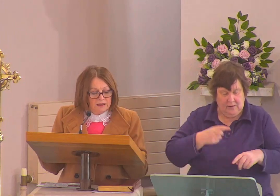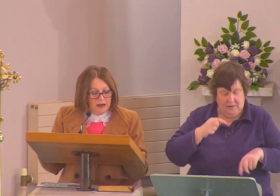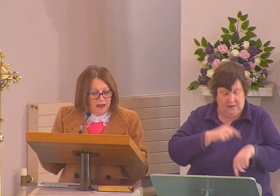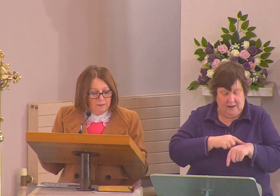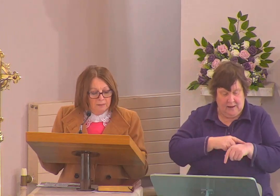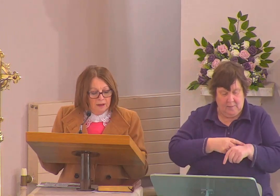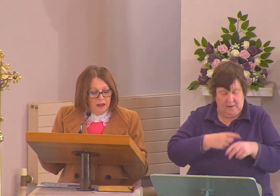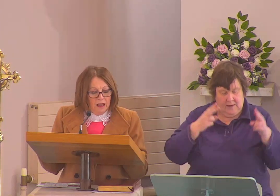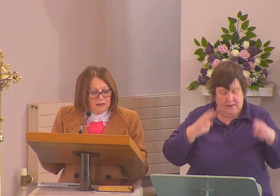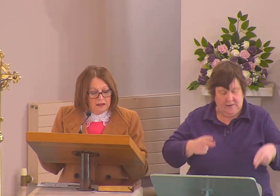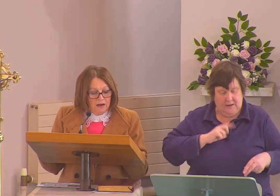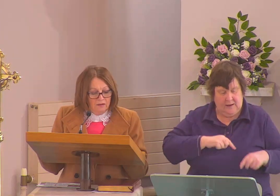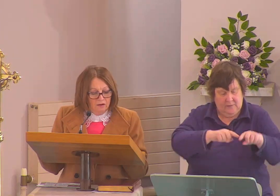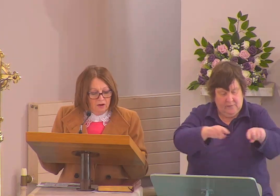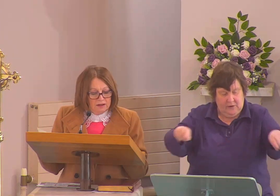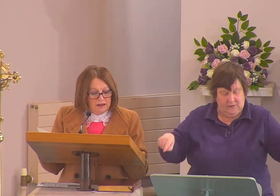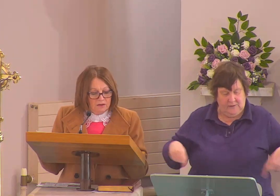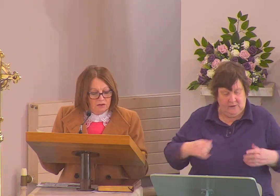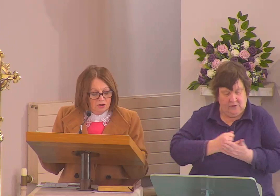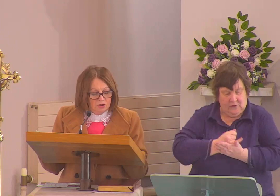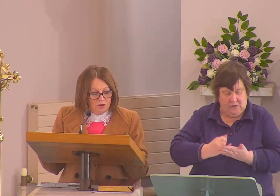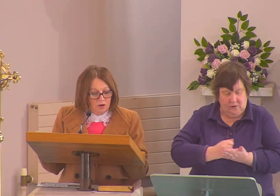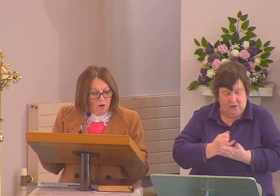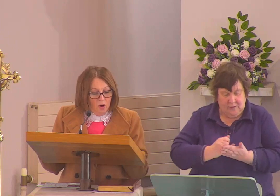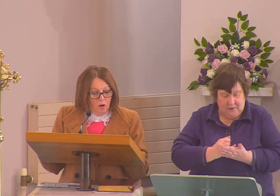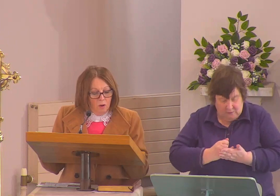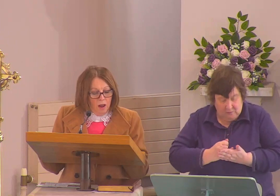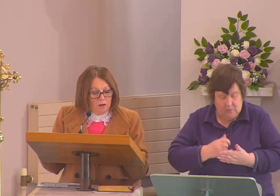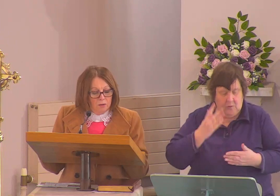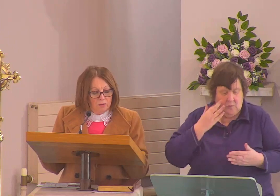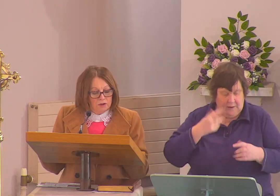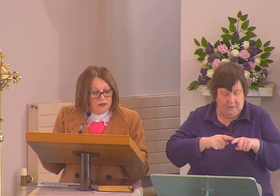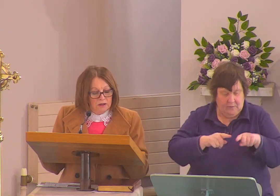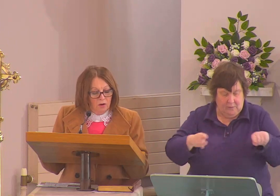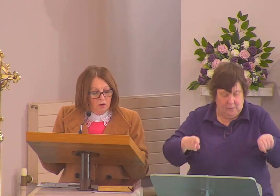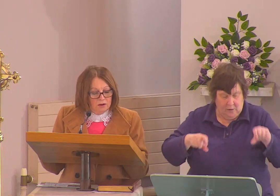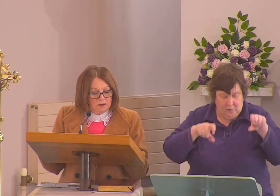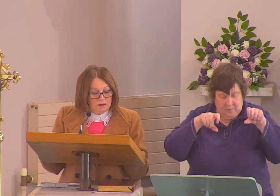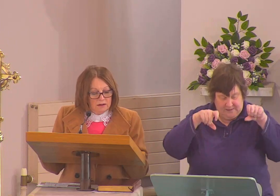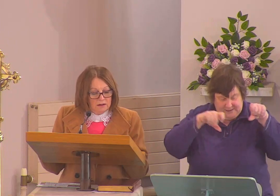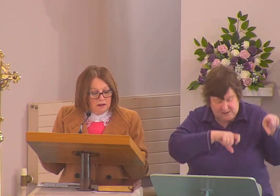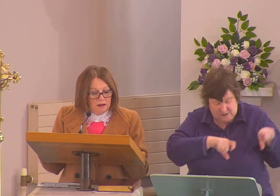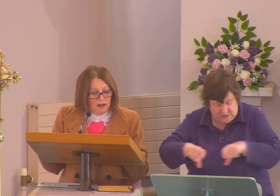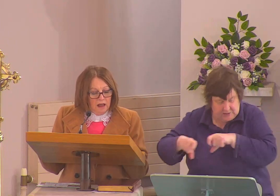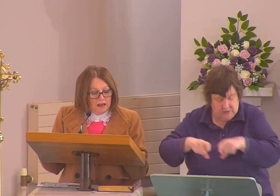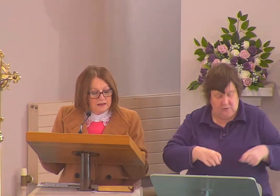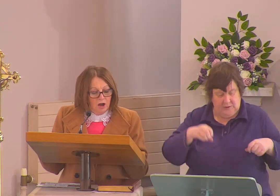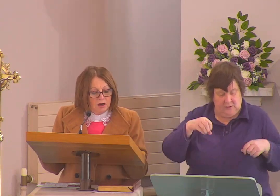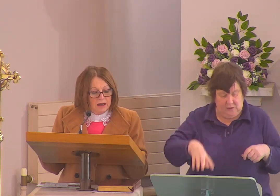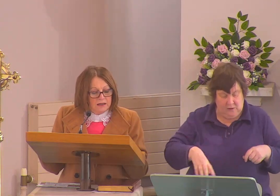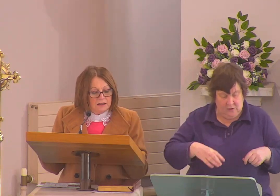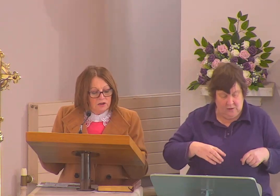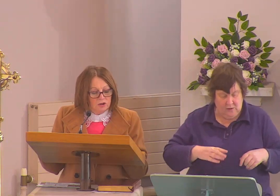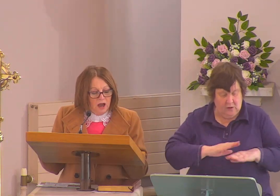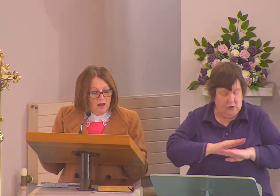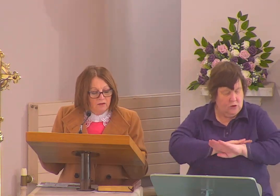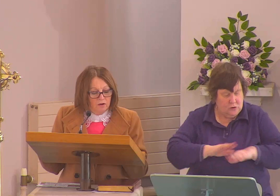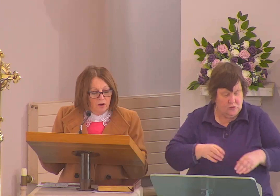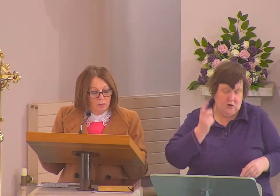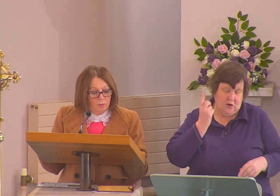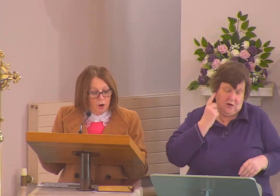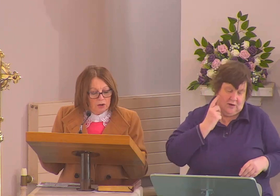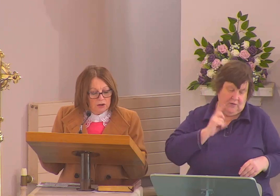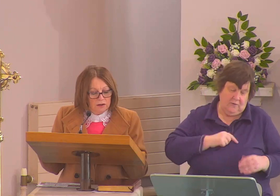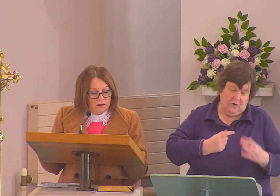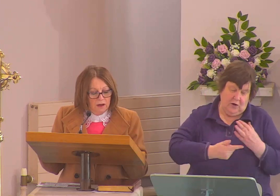right time, died for us sinners, while we were still lost. It's not easy to die for